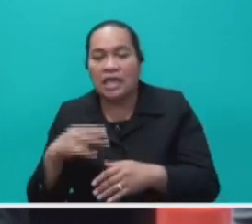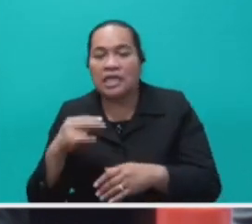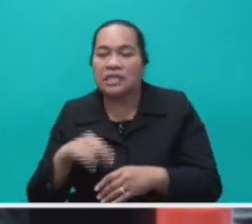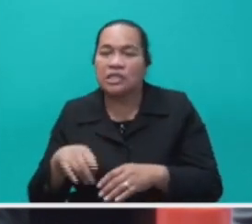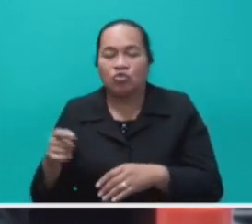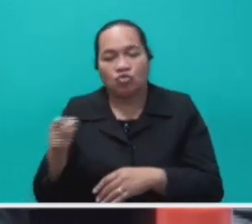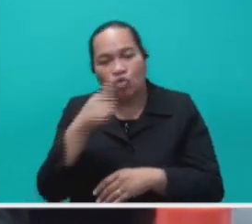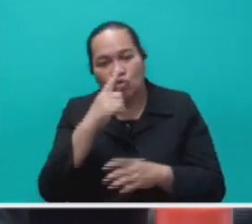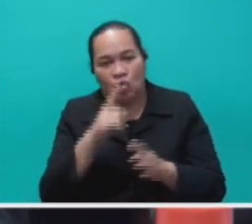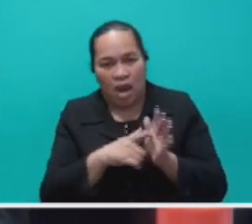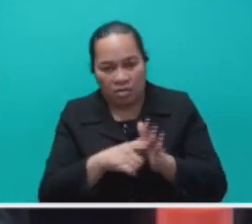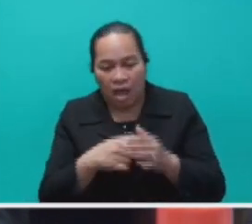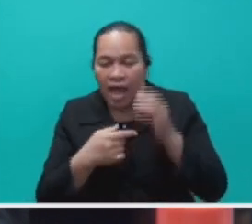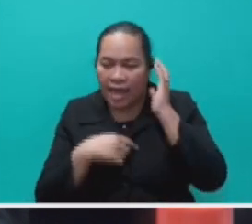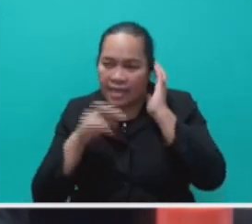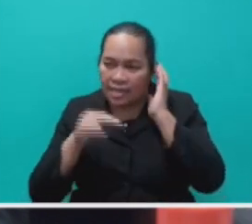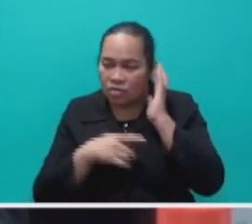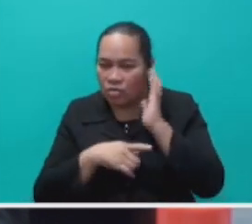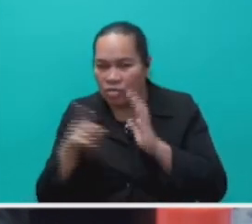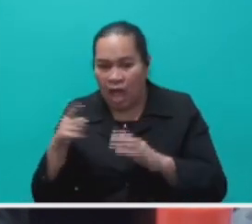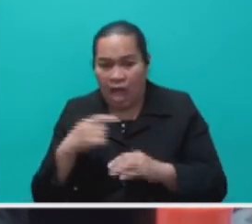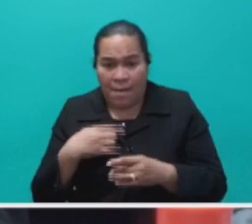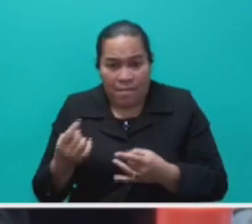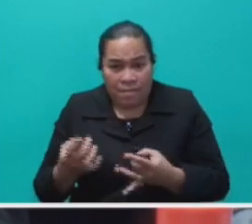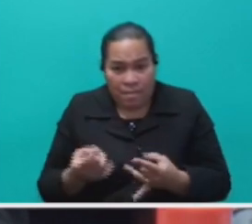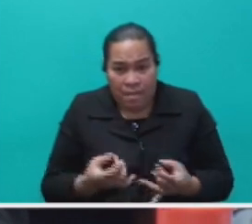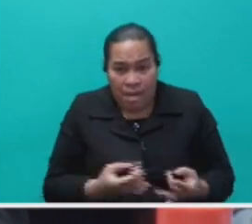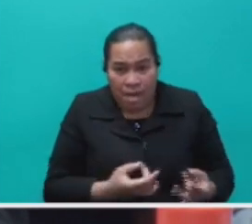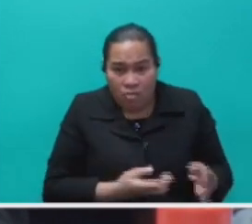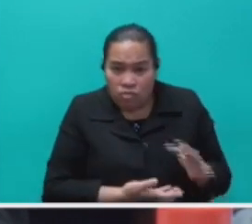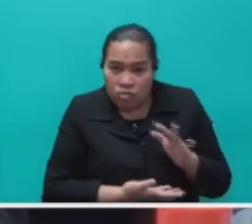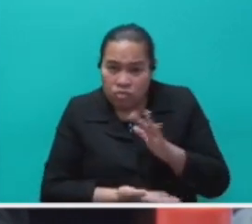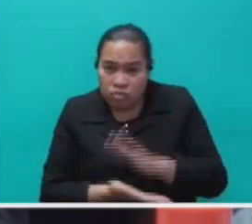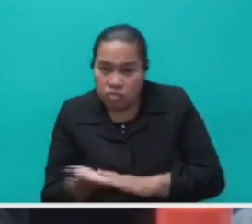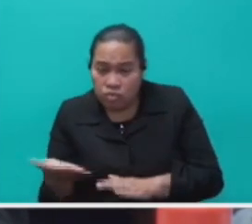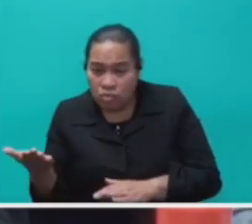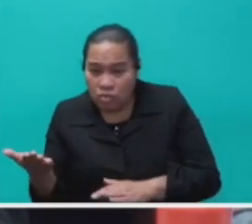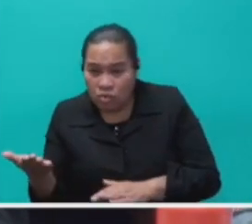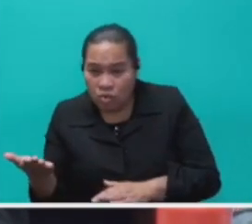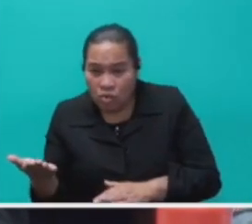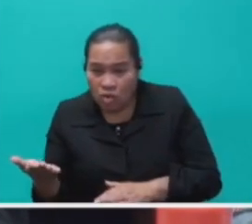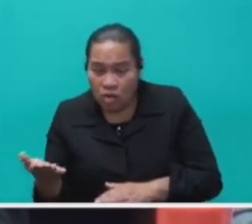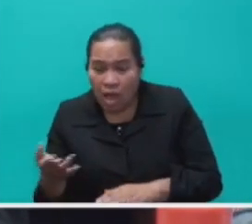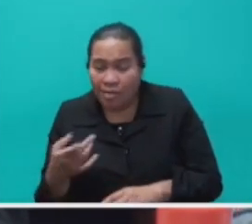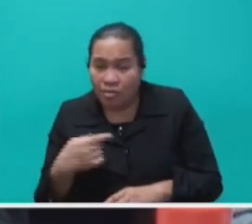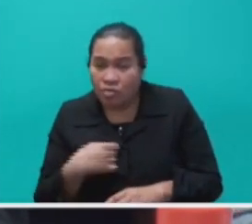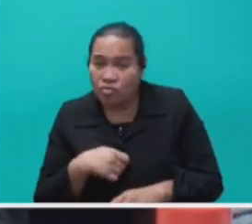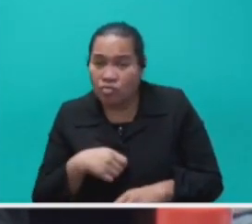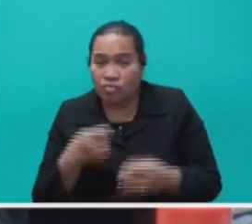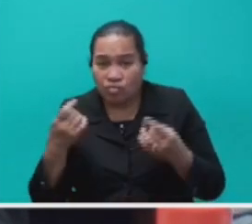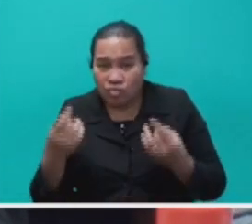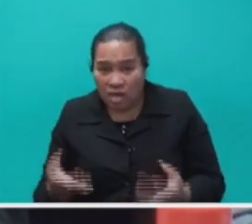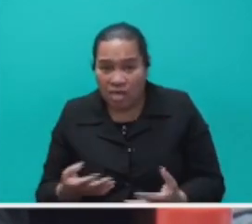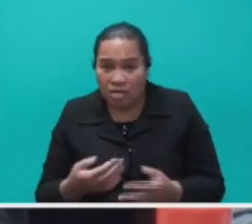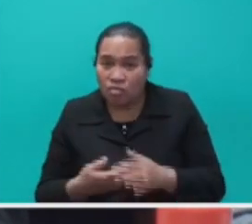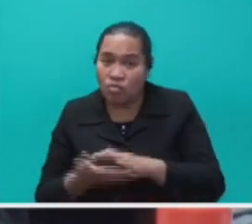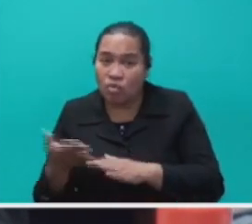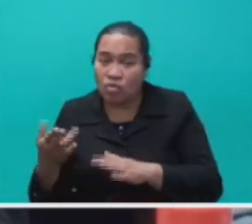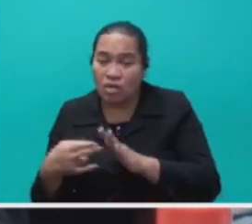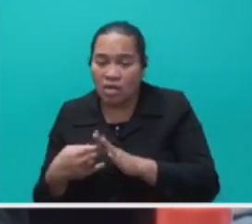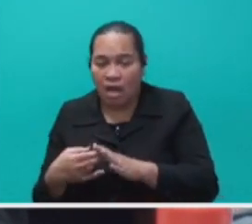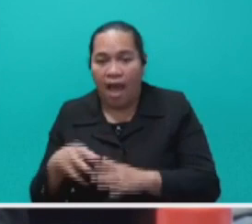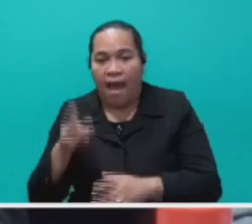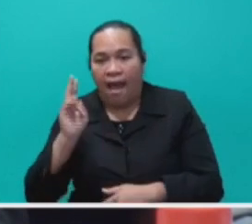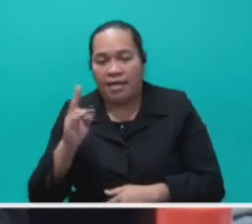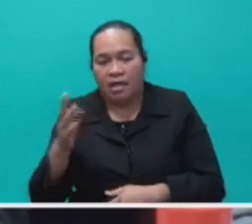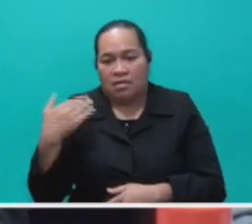Lautoka. As I was getting ready to produce in Nandi, as I was getting ready, I was